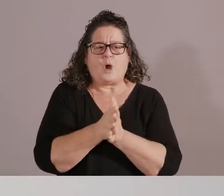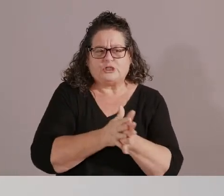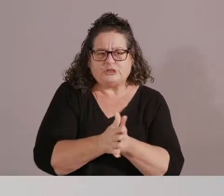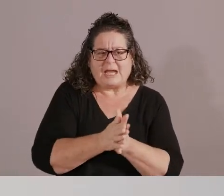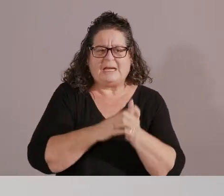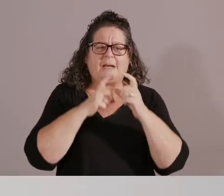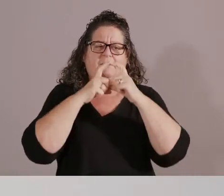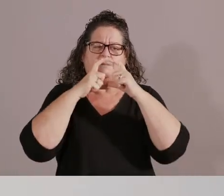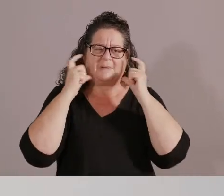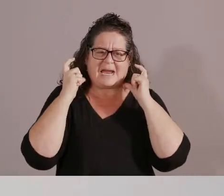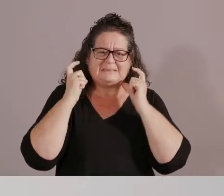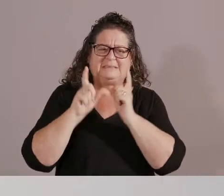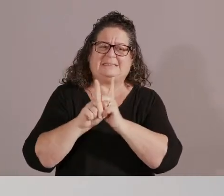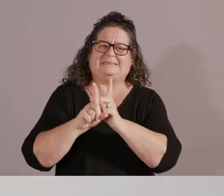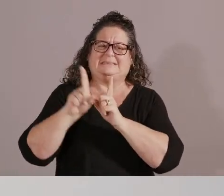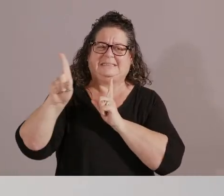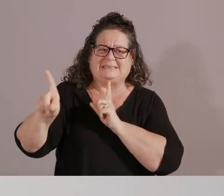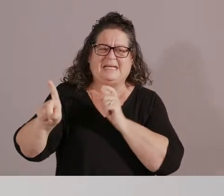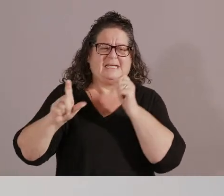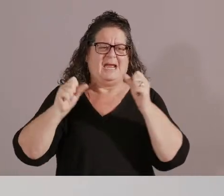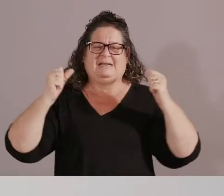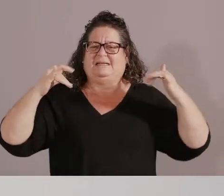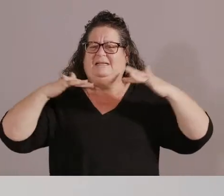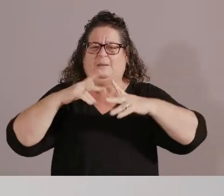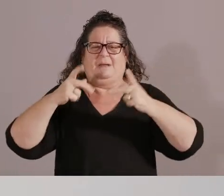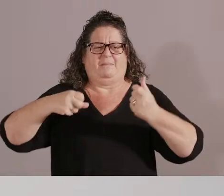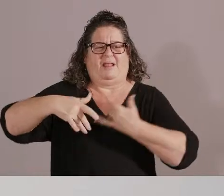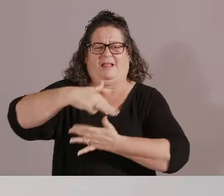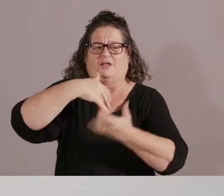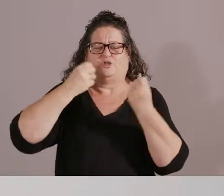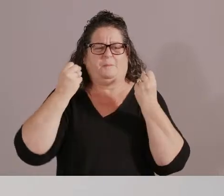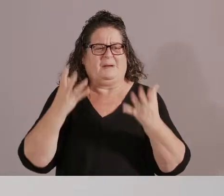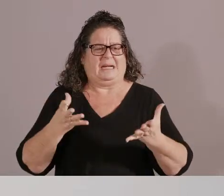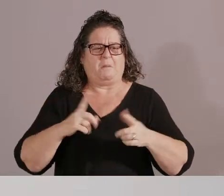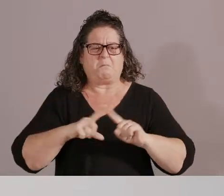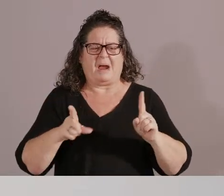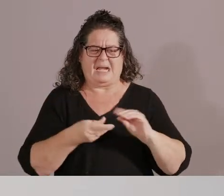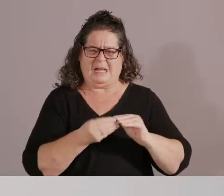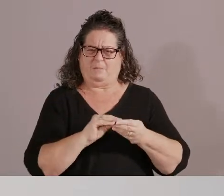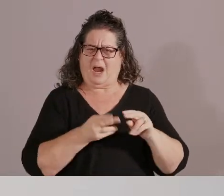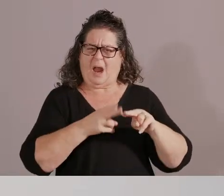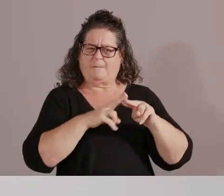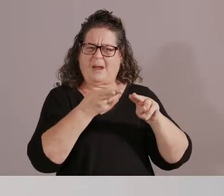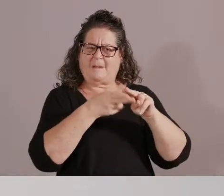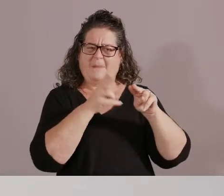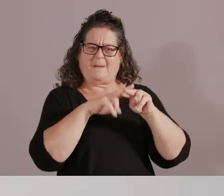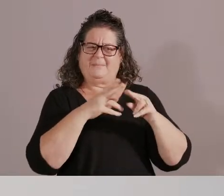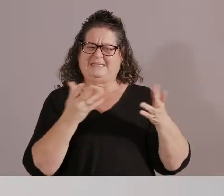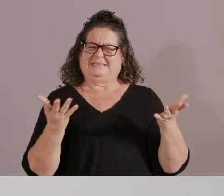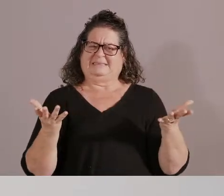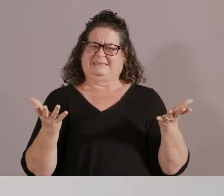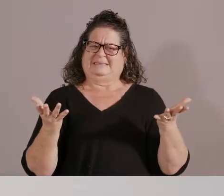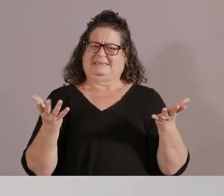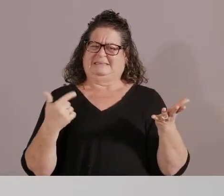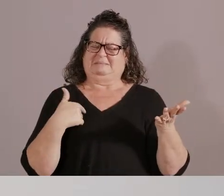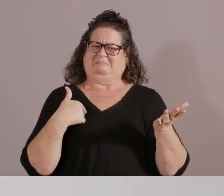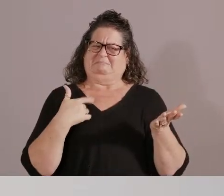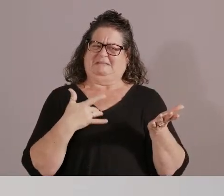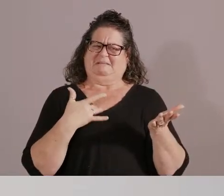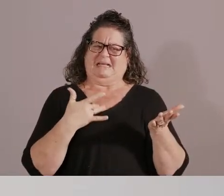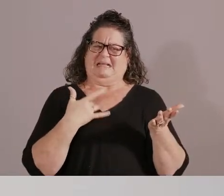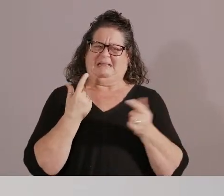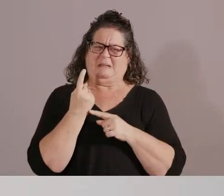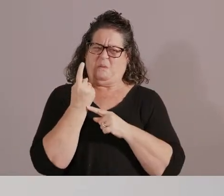not gathering in crowds. But given those numbers, is there not a single thing that you think needs to